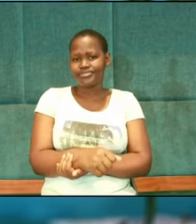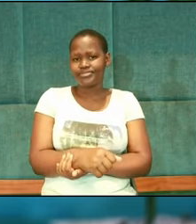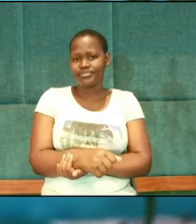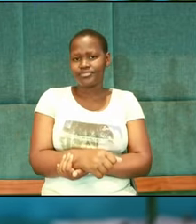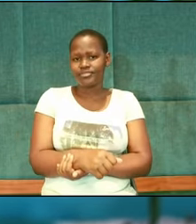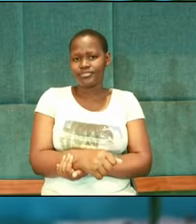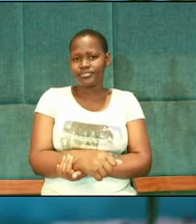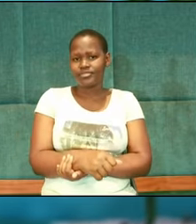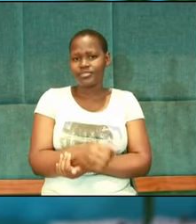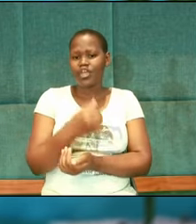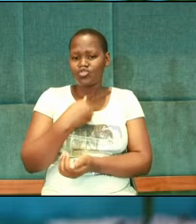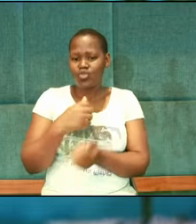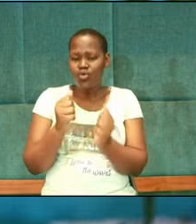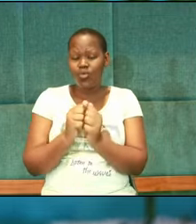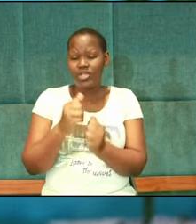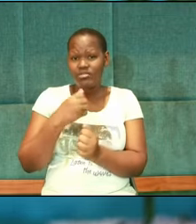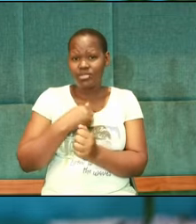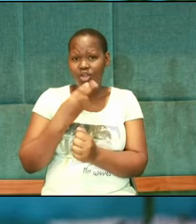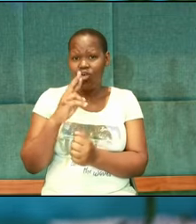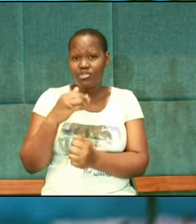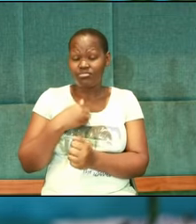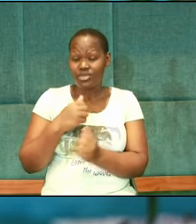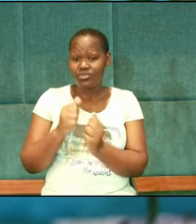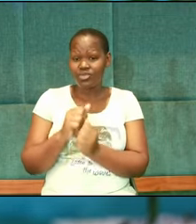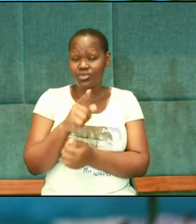Am I with you or you are with me?